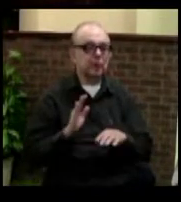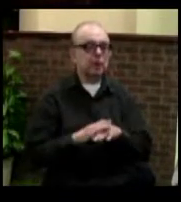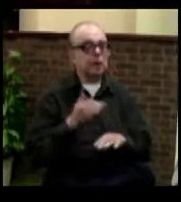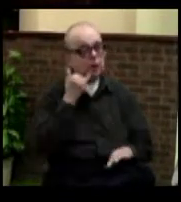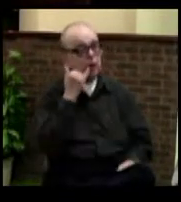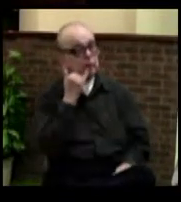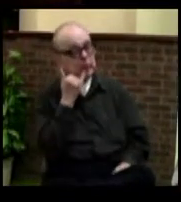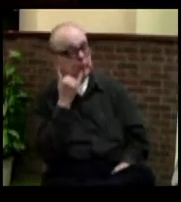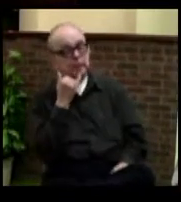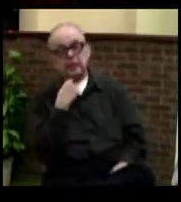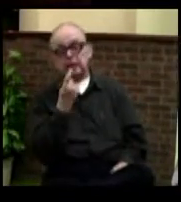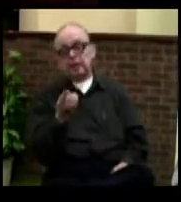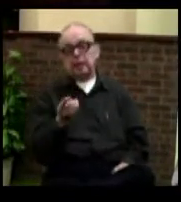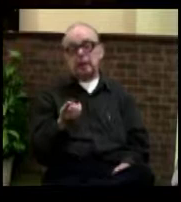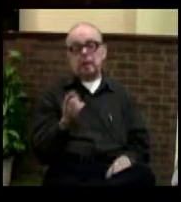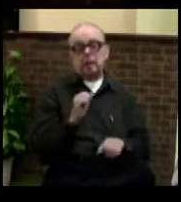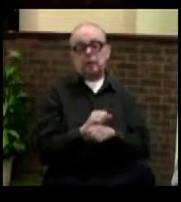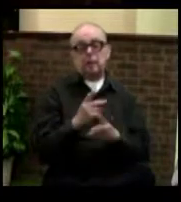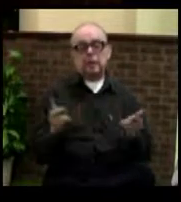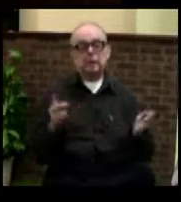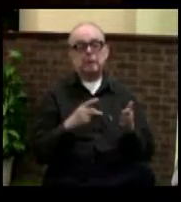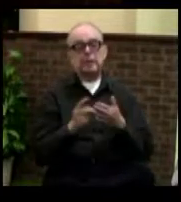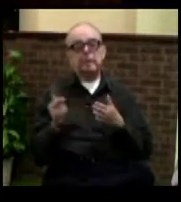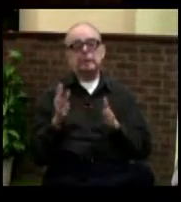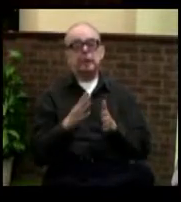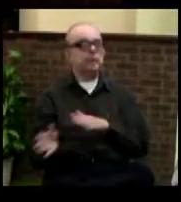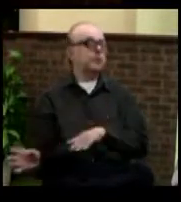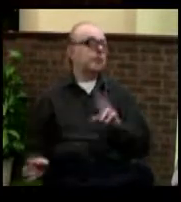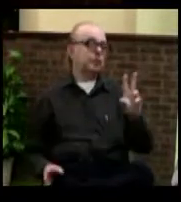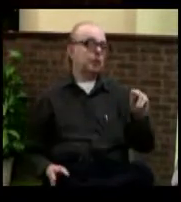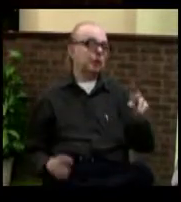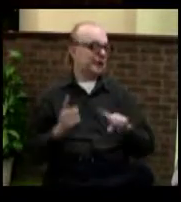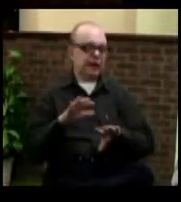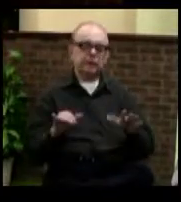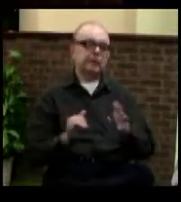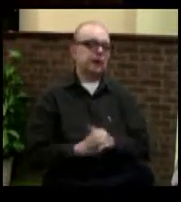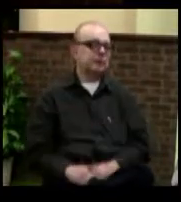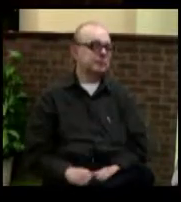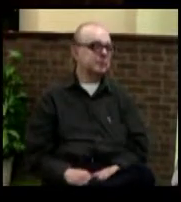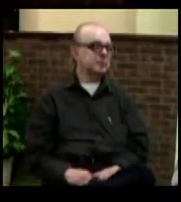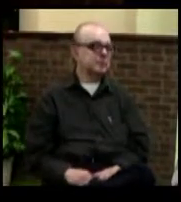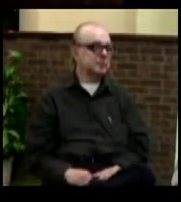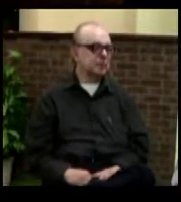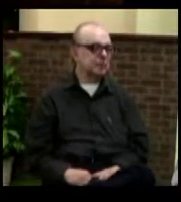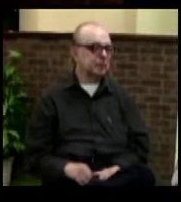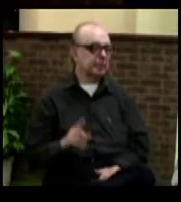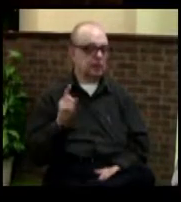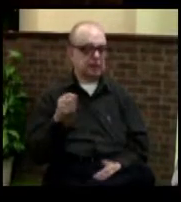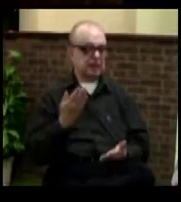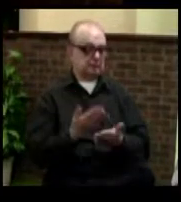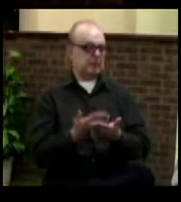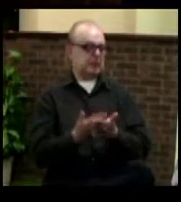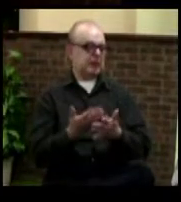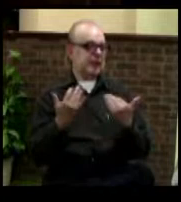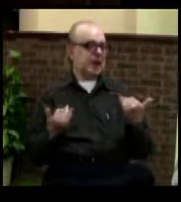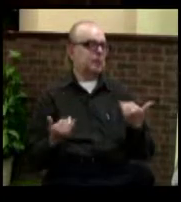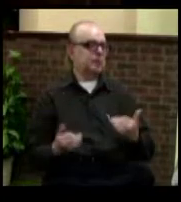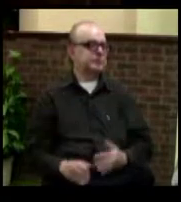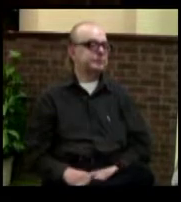You call them up and you say, can't we just work out a payment plan? And they say, nope, can't do that. We need our